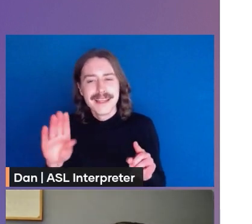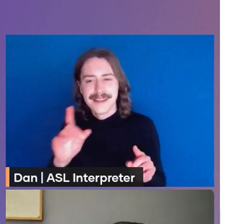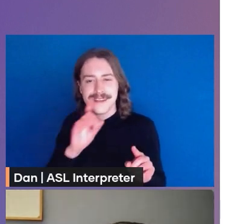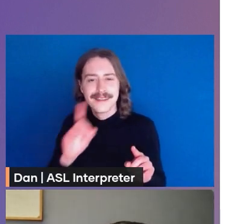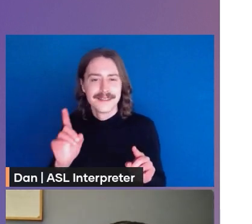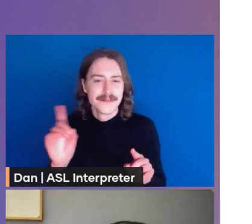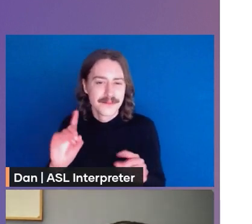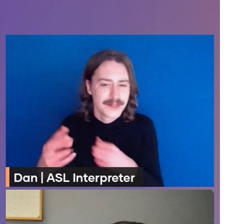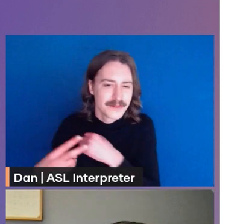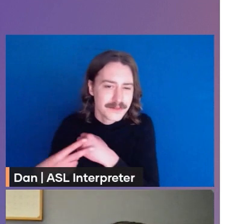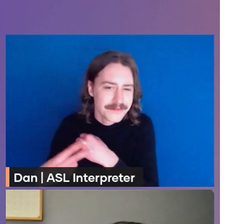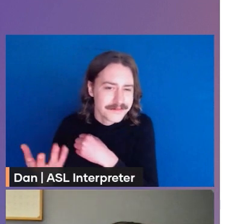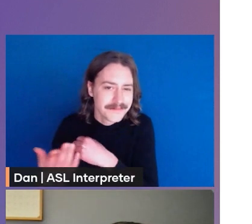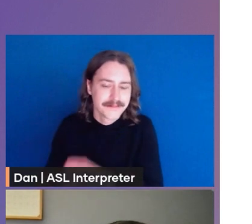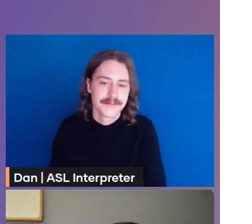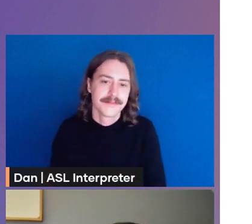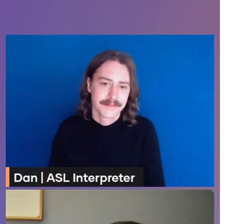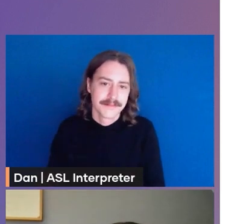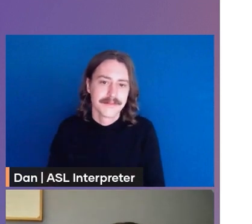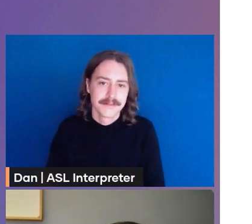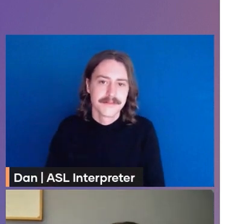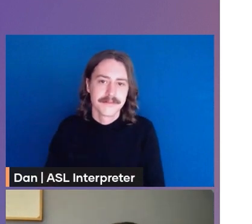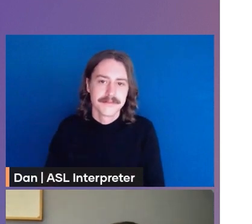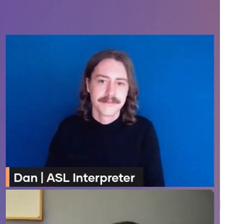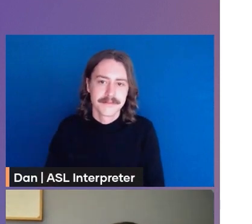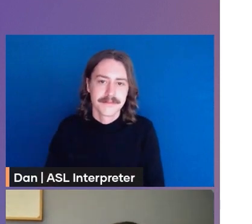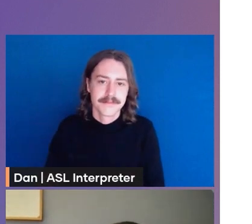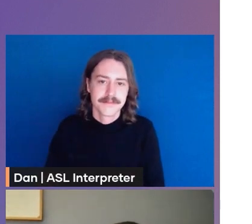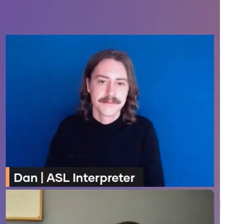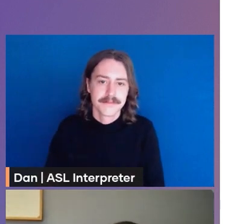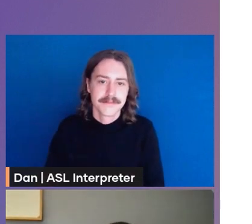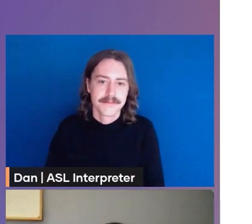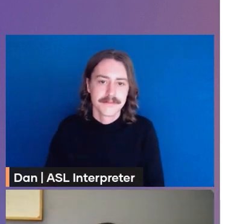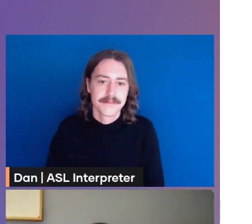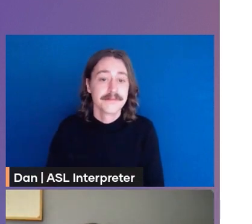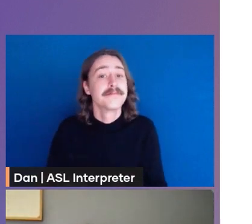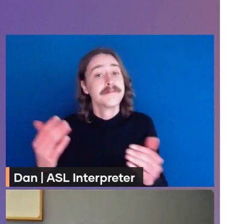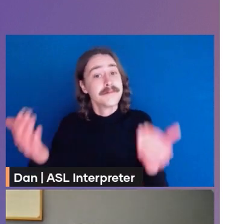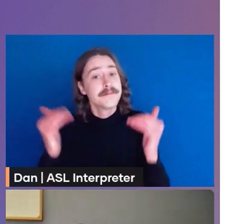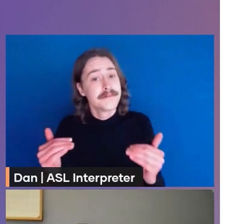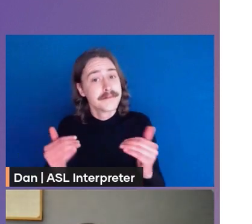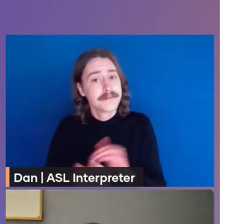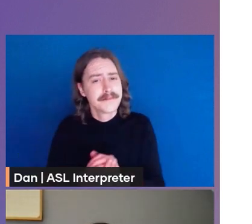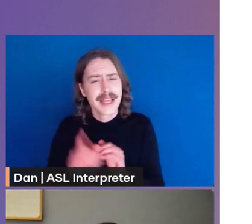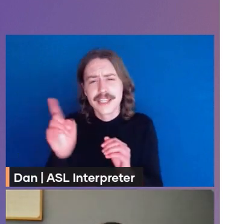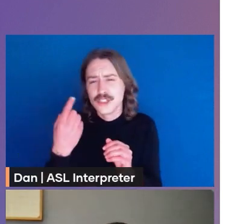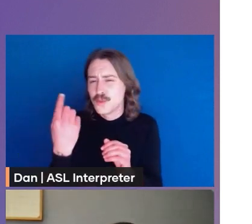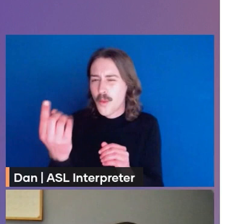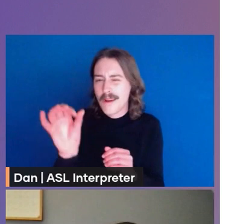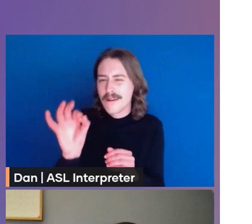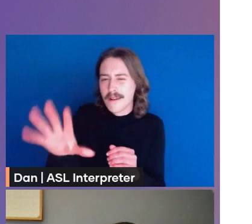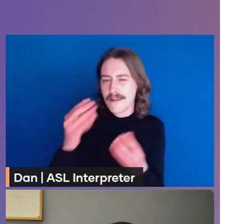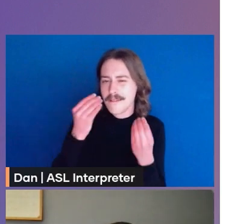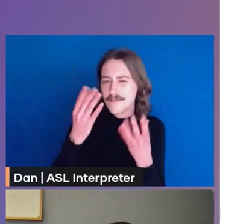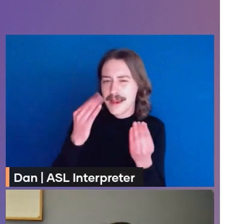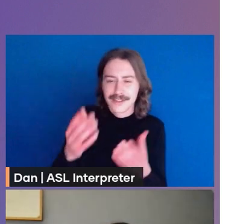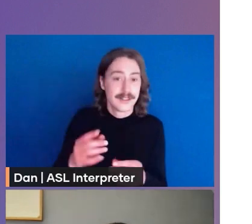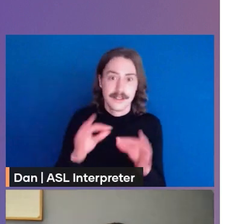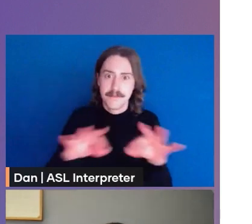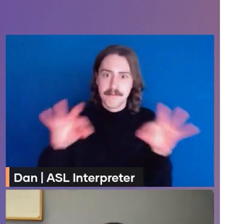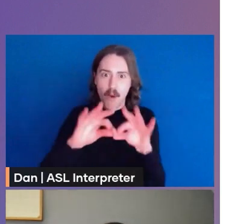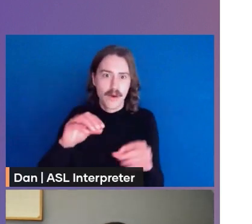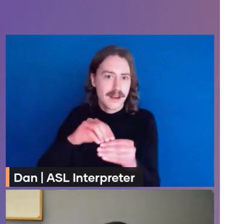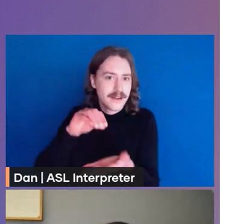everything. So let's see here. Continue on. Just a quick note, it's very important in the documentation for